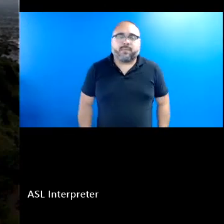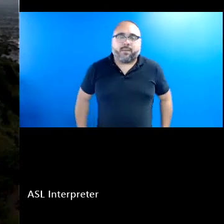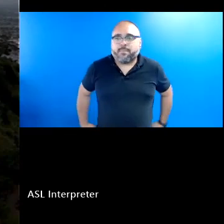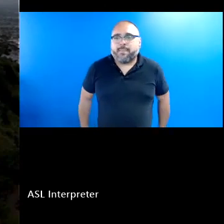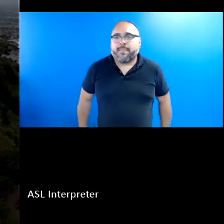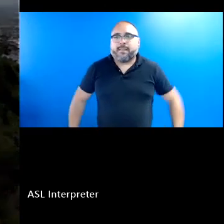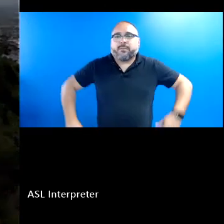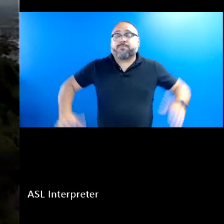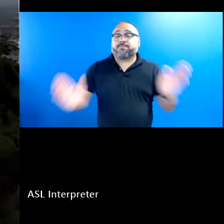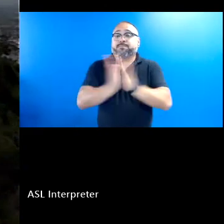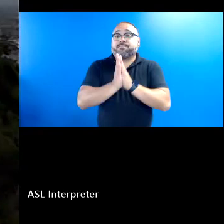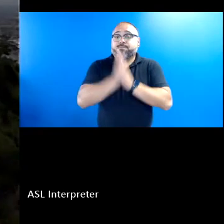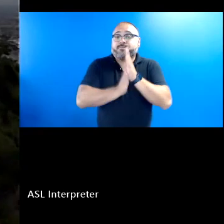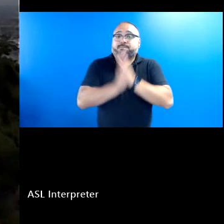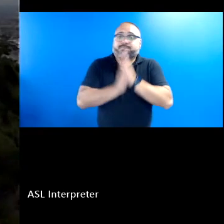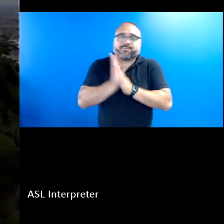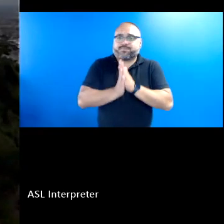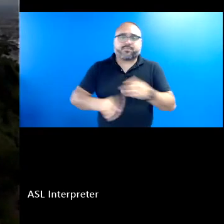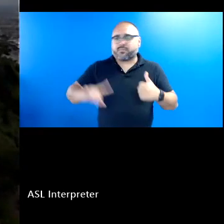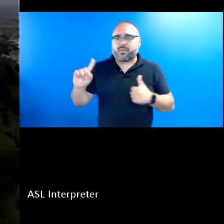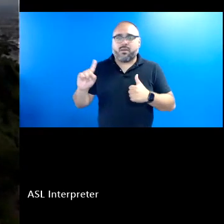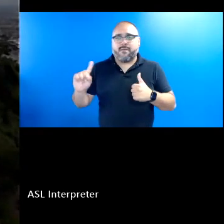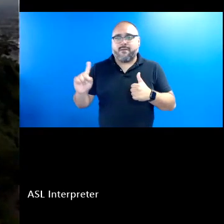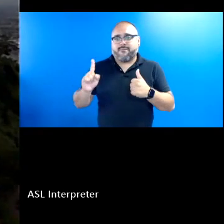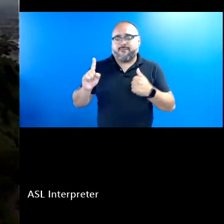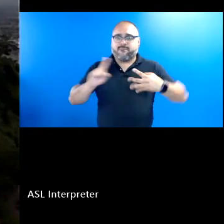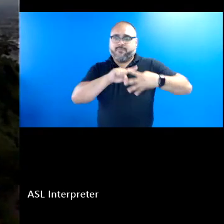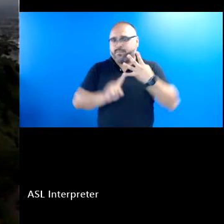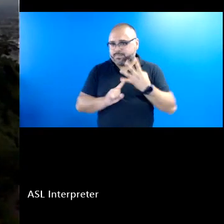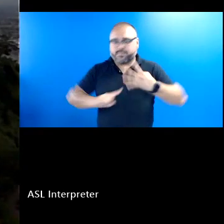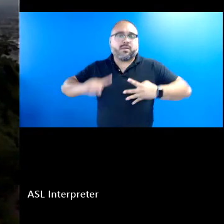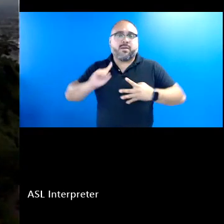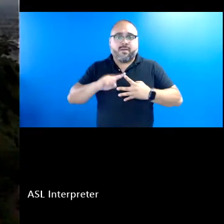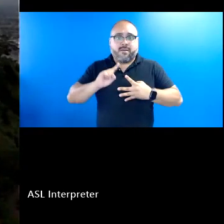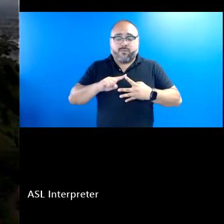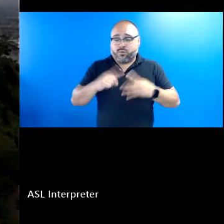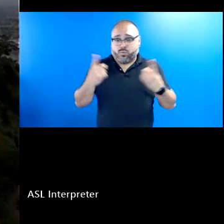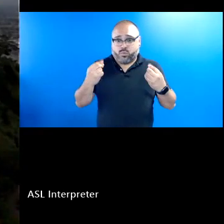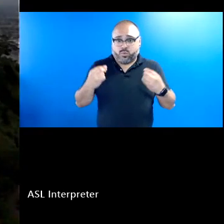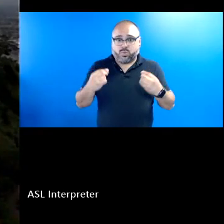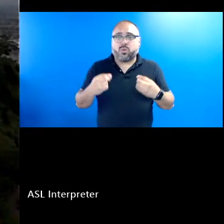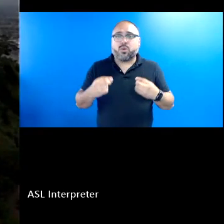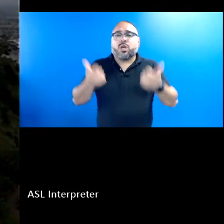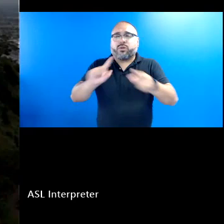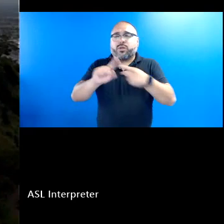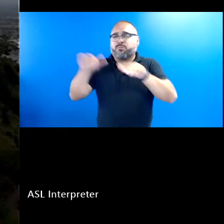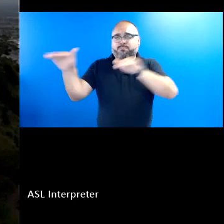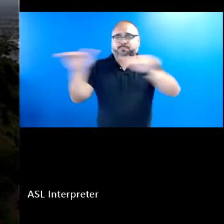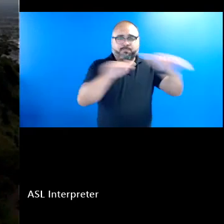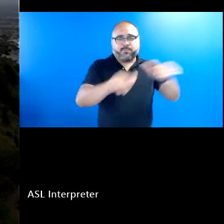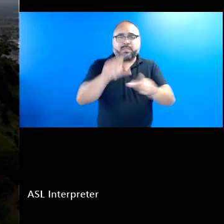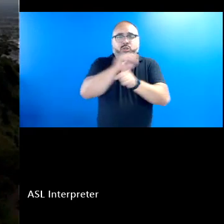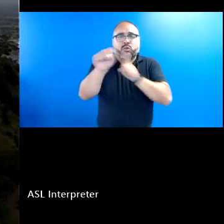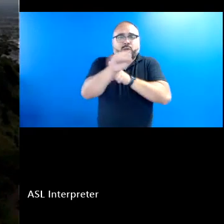All right, so one of the very first things that we did and are continuing to do is bolstering our situational awareness capabilities.